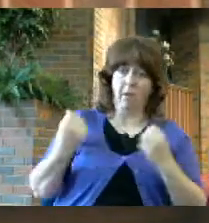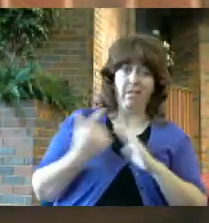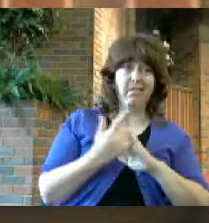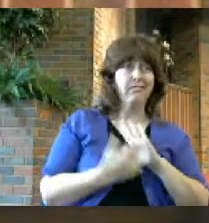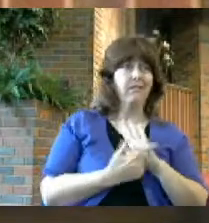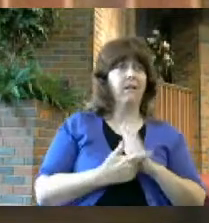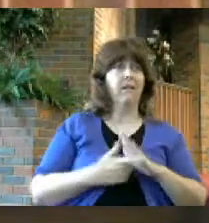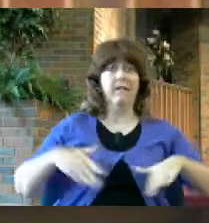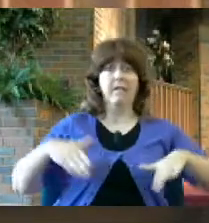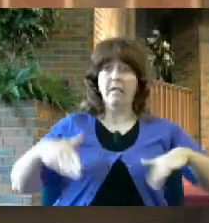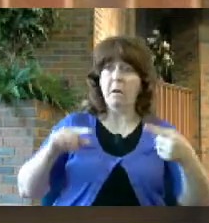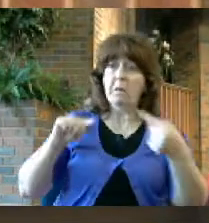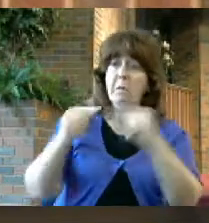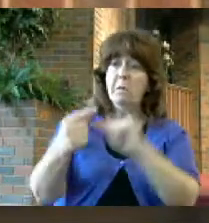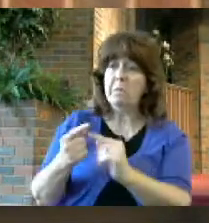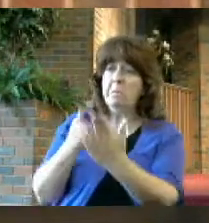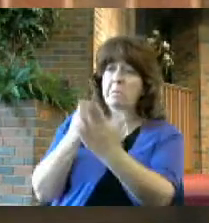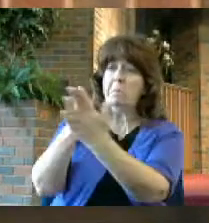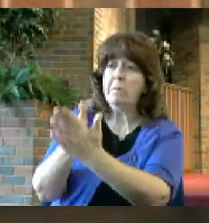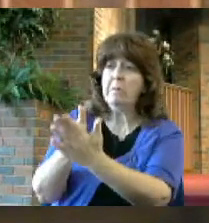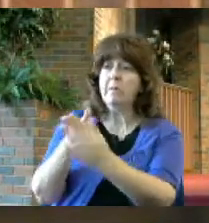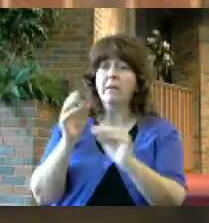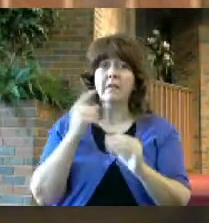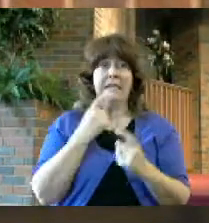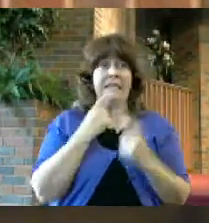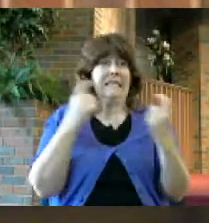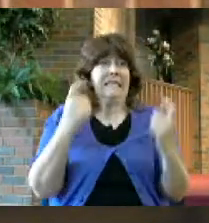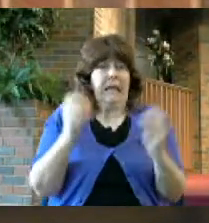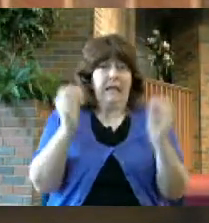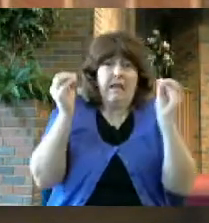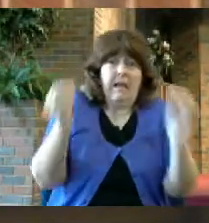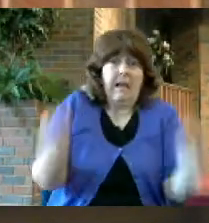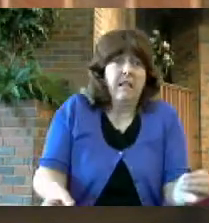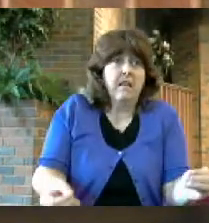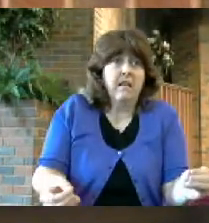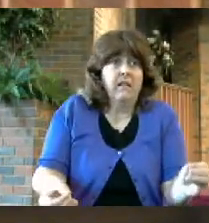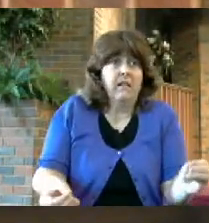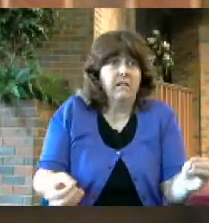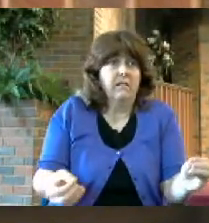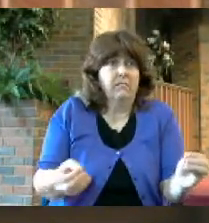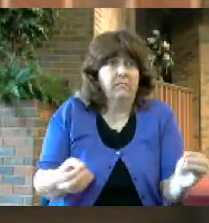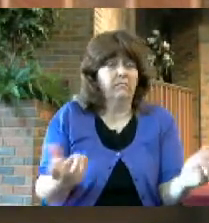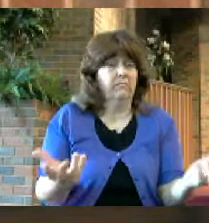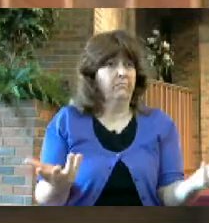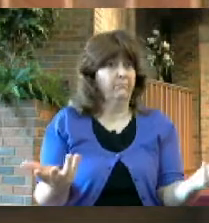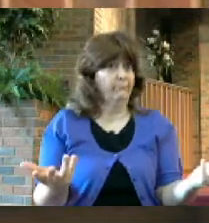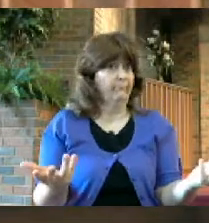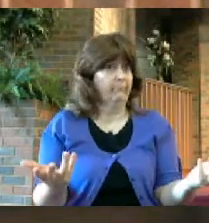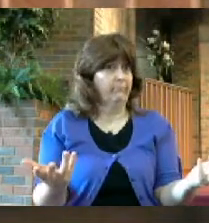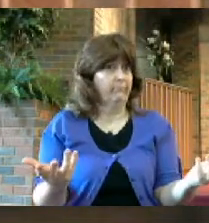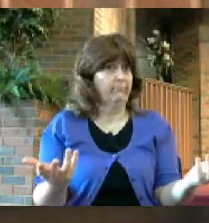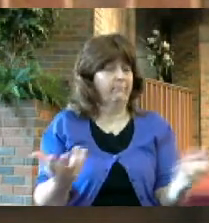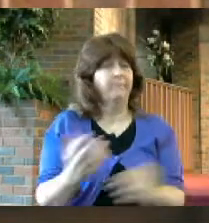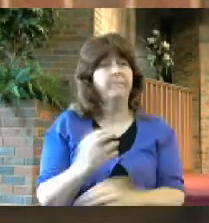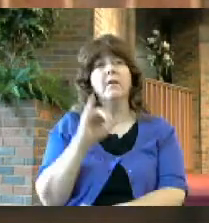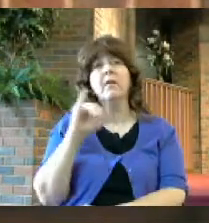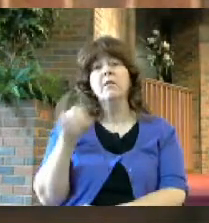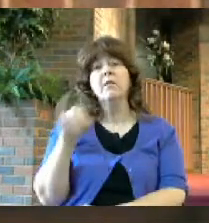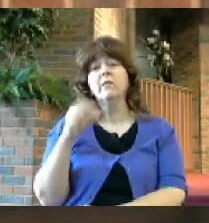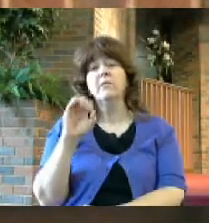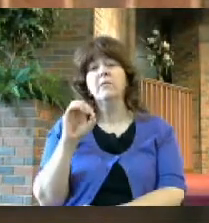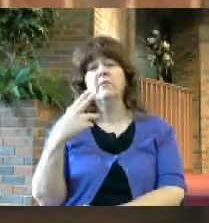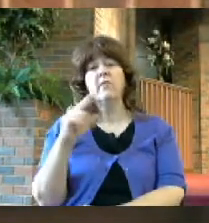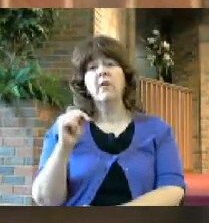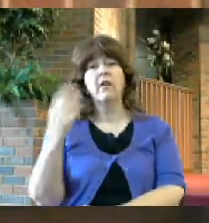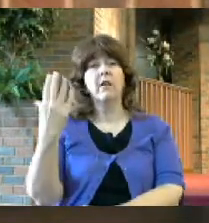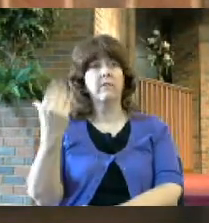sin. There are several statements made in John chapter 15 regarding this as Jesus is talking to his disciples. I'm going to